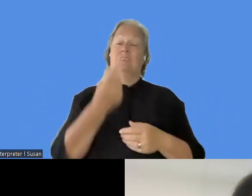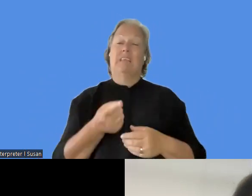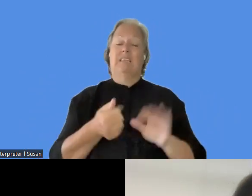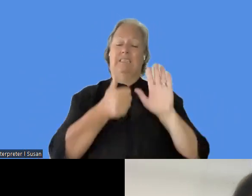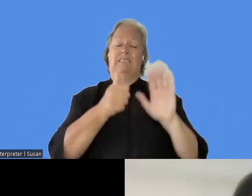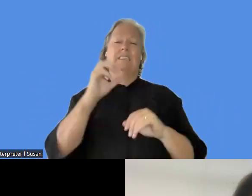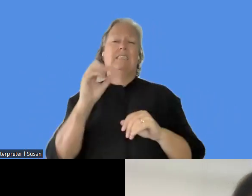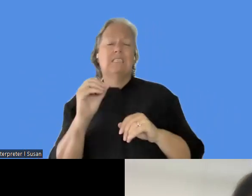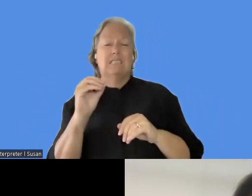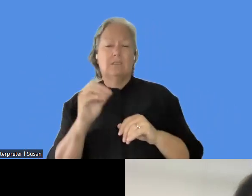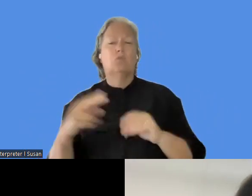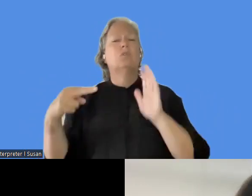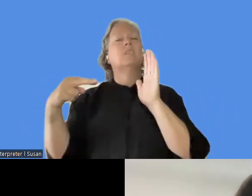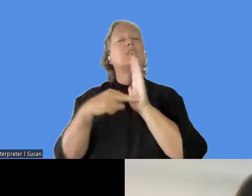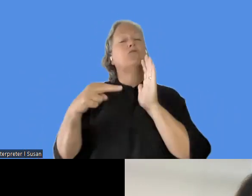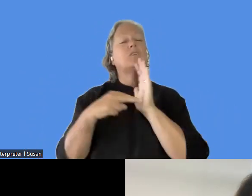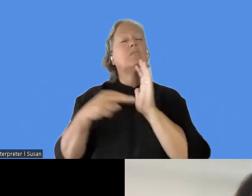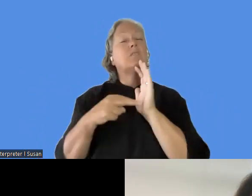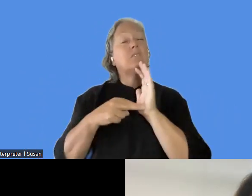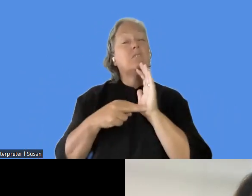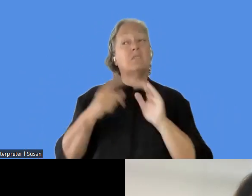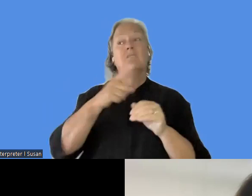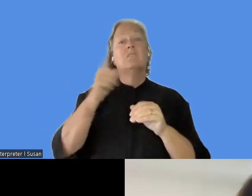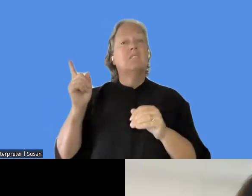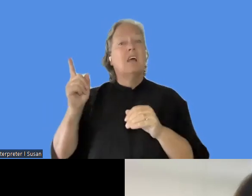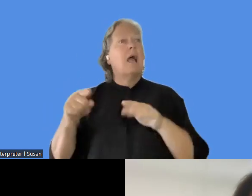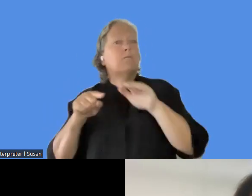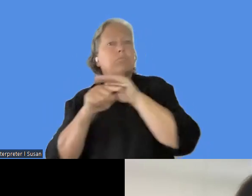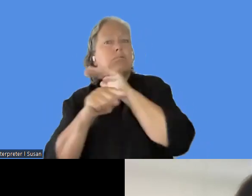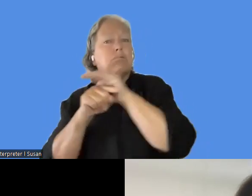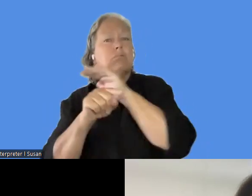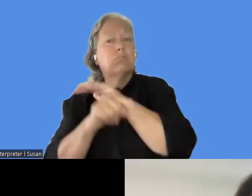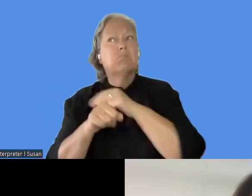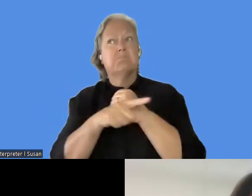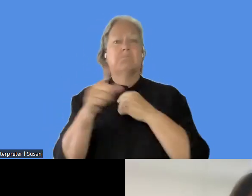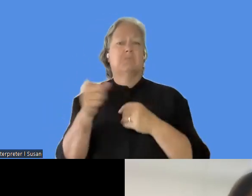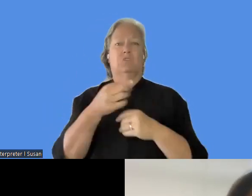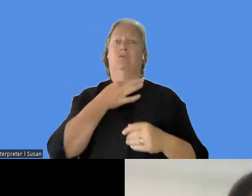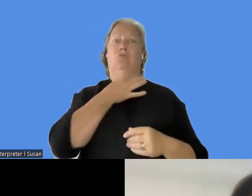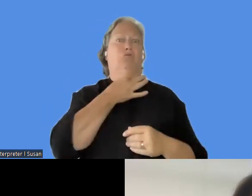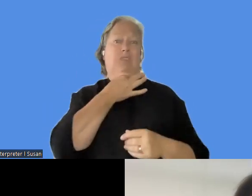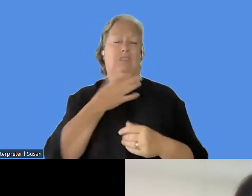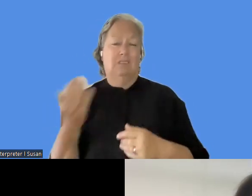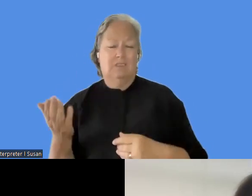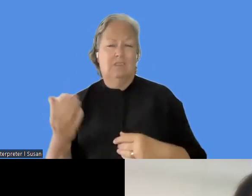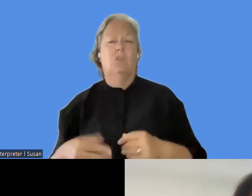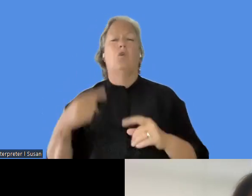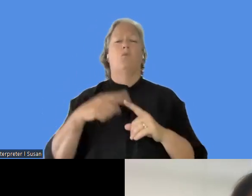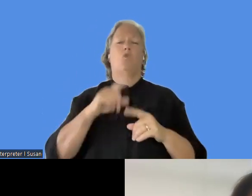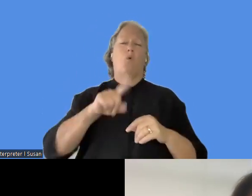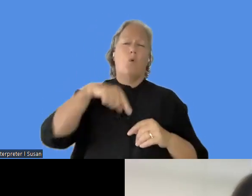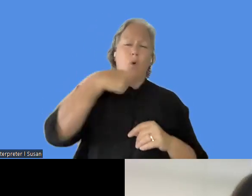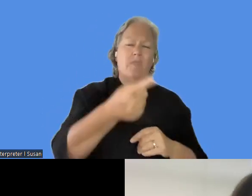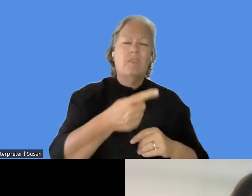refugees' households include a person with disability, and 1 in 5 of refugees in Lebanon and Jordan